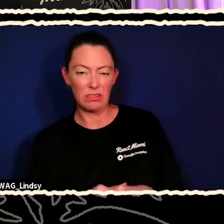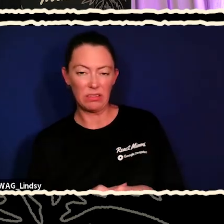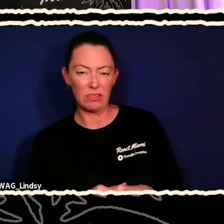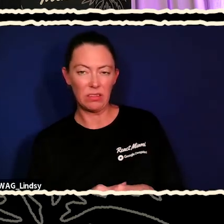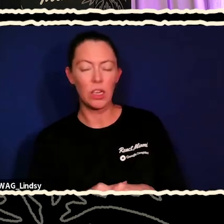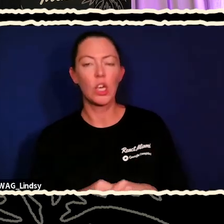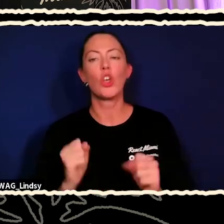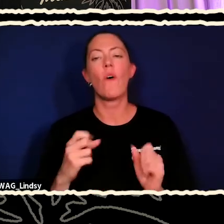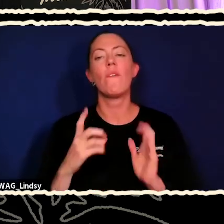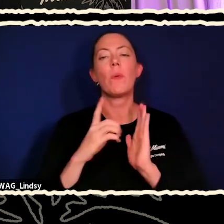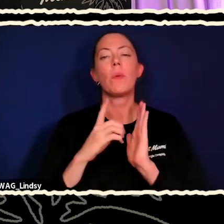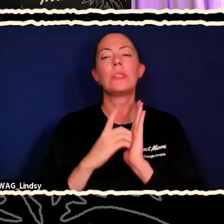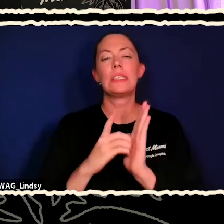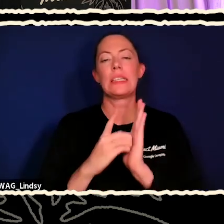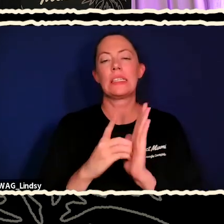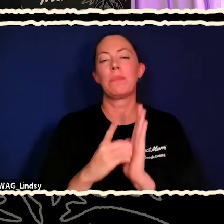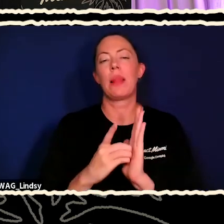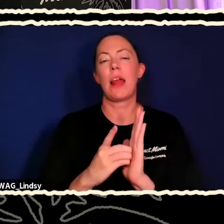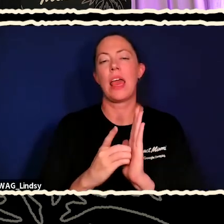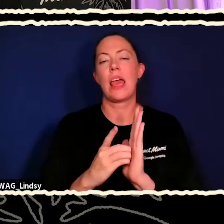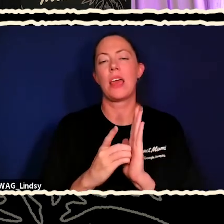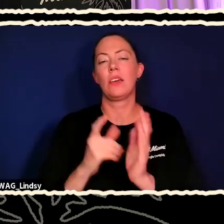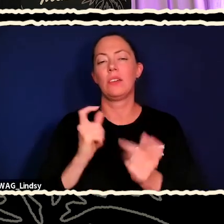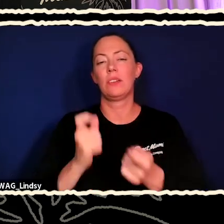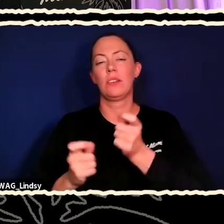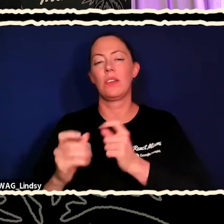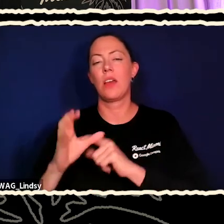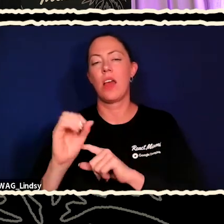in display configuration, system settings. Oh.